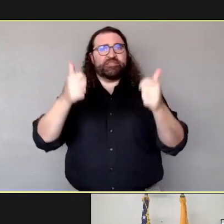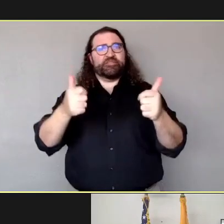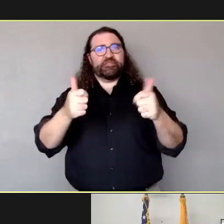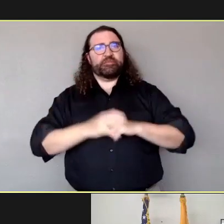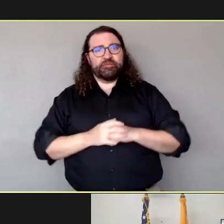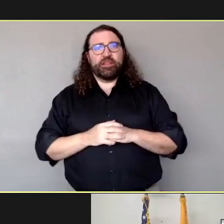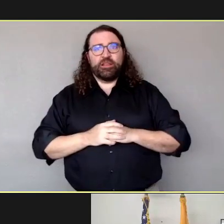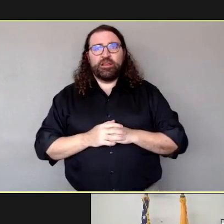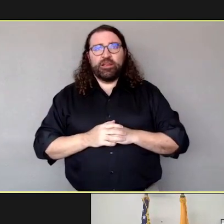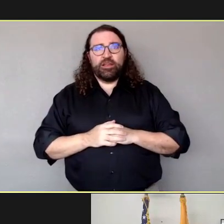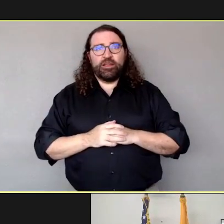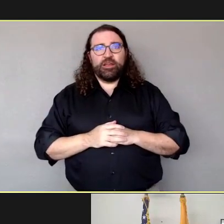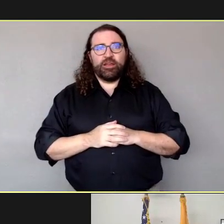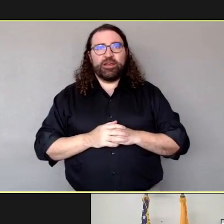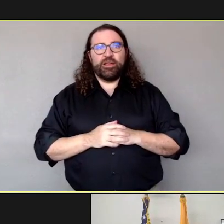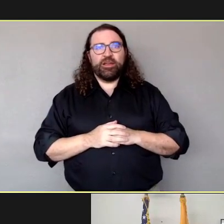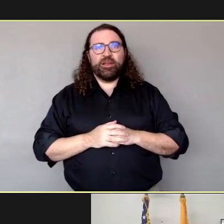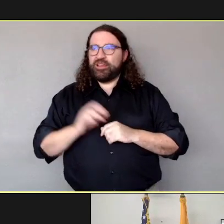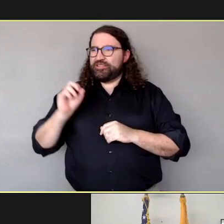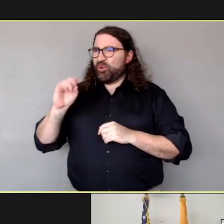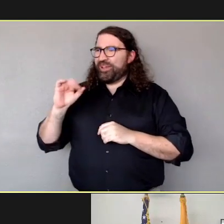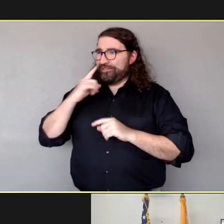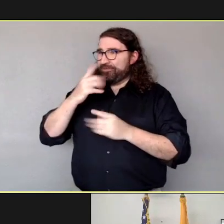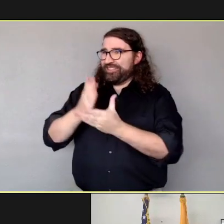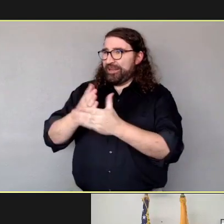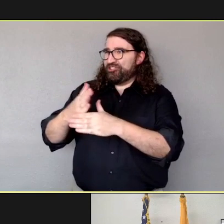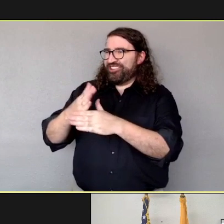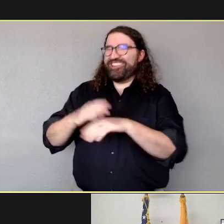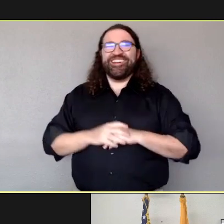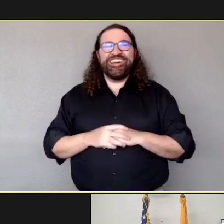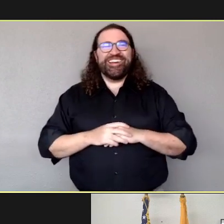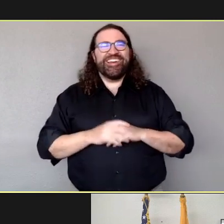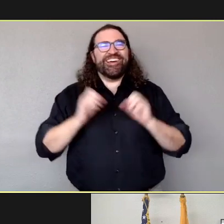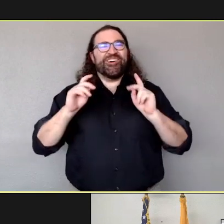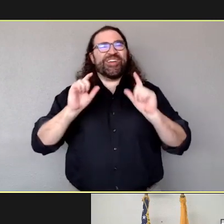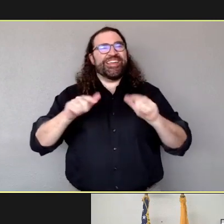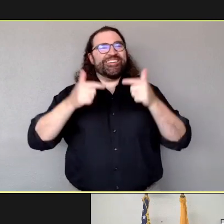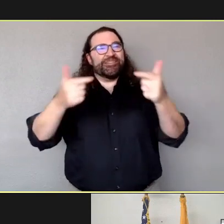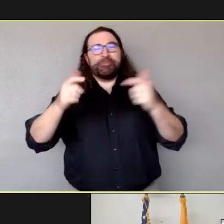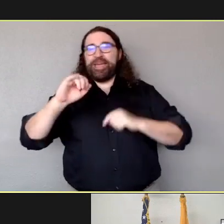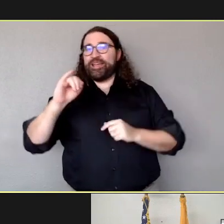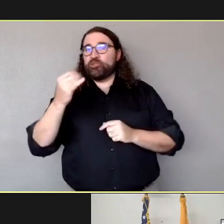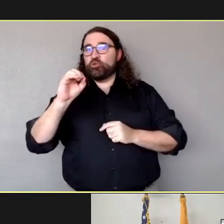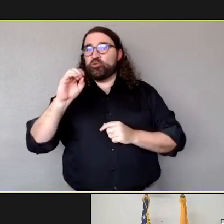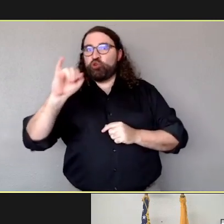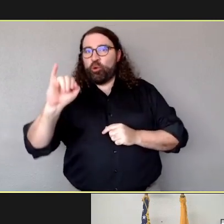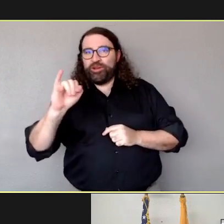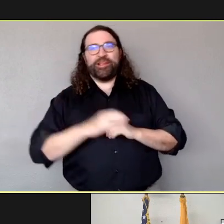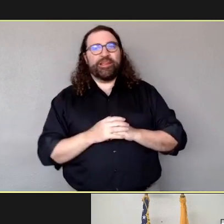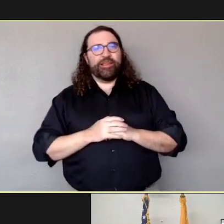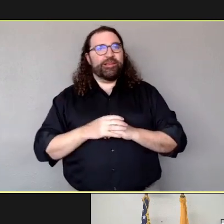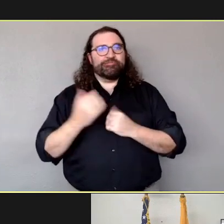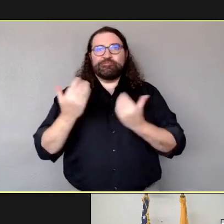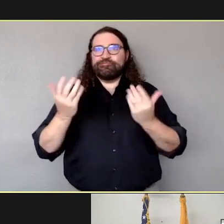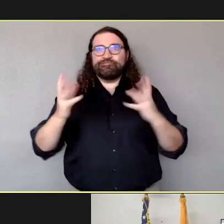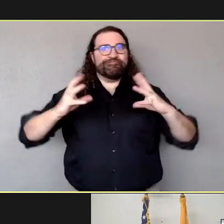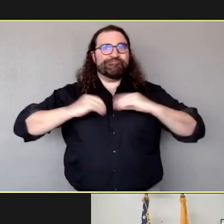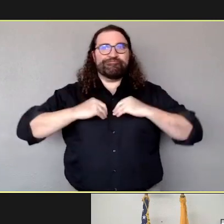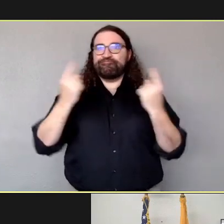And Brianna, can you stop? Oh, you did. Thanks. Perfect. So Jody, I'll turn it back over to you. We're happy to take questions and